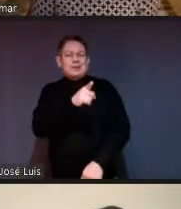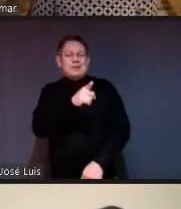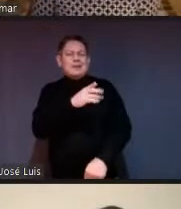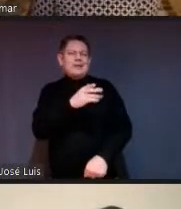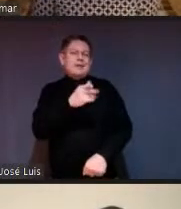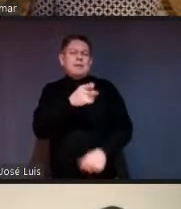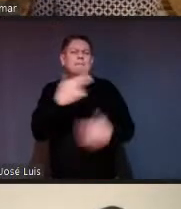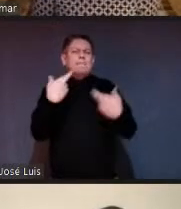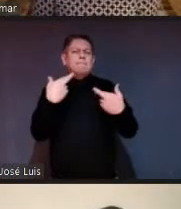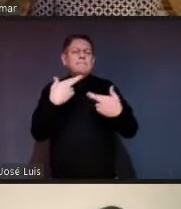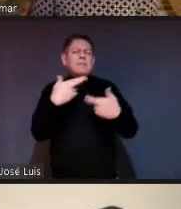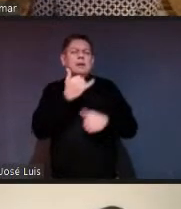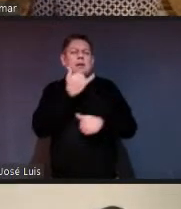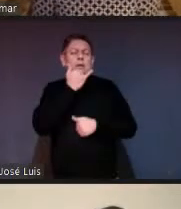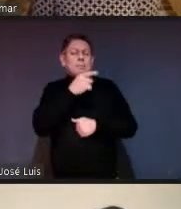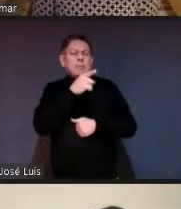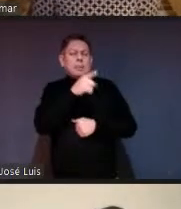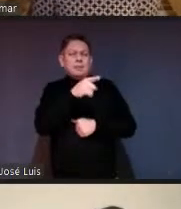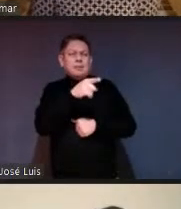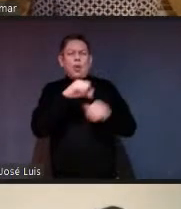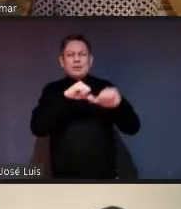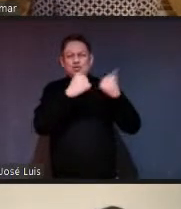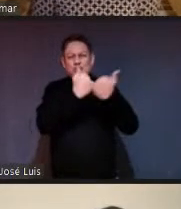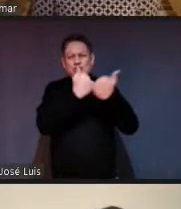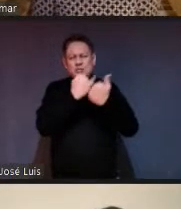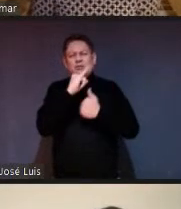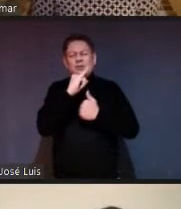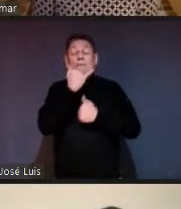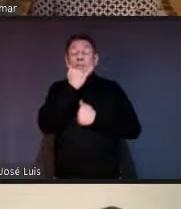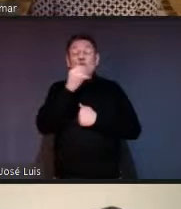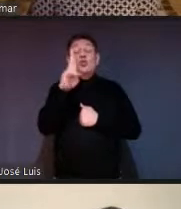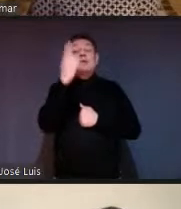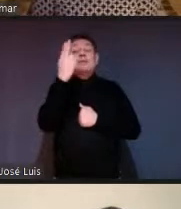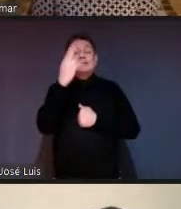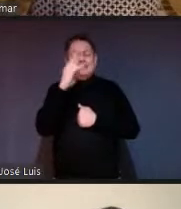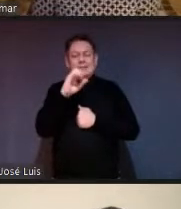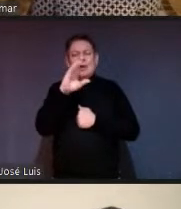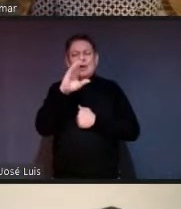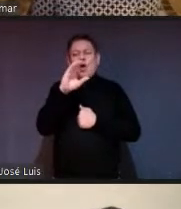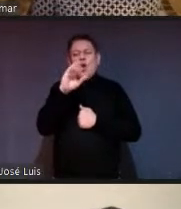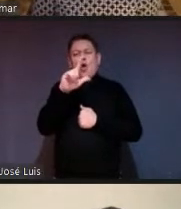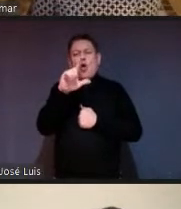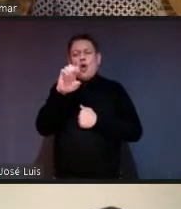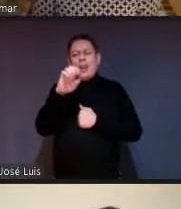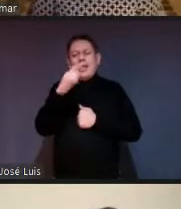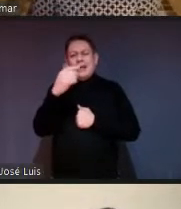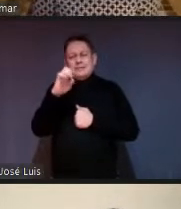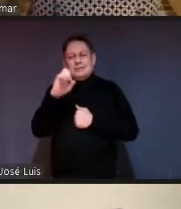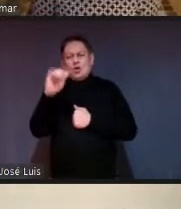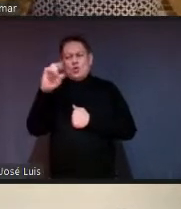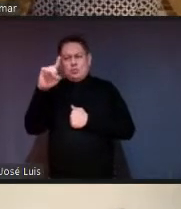Please support us introducing your UK colleagues. Go ahead, Luis.